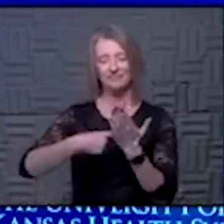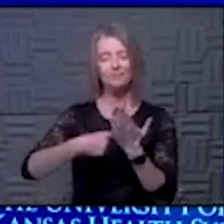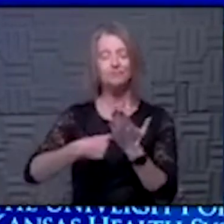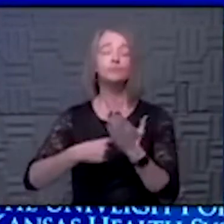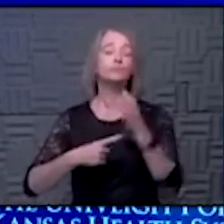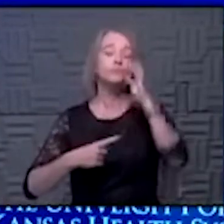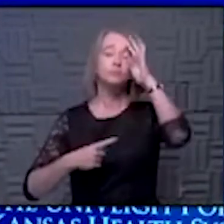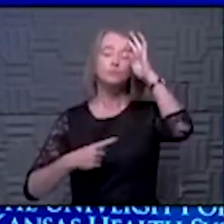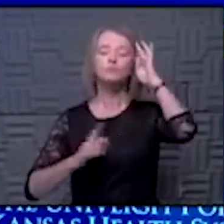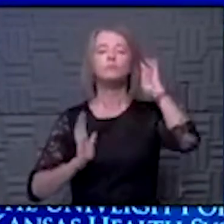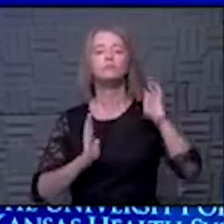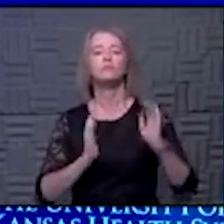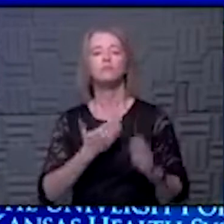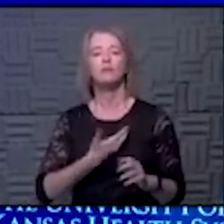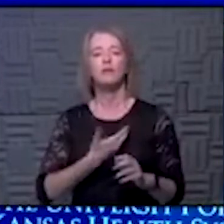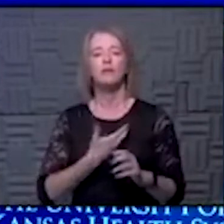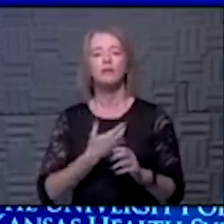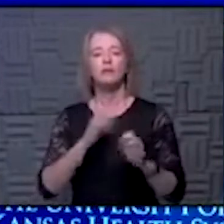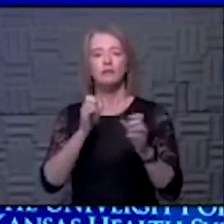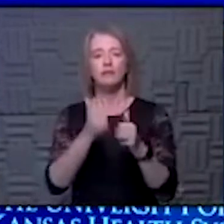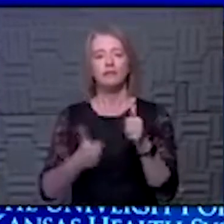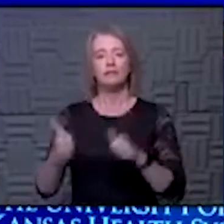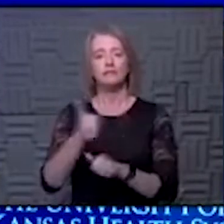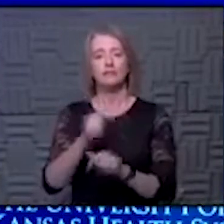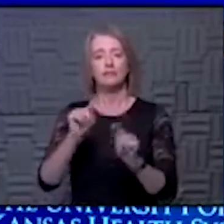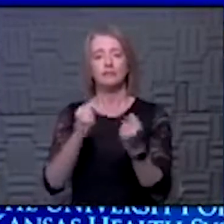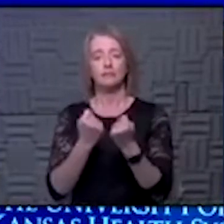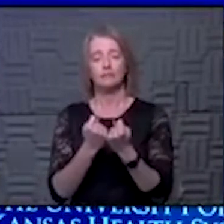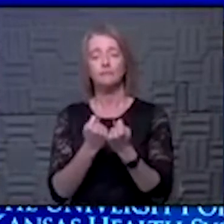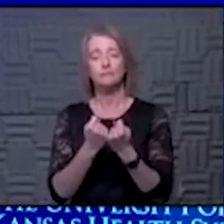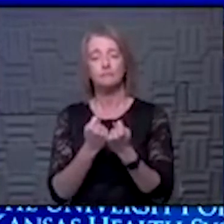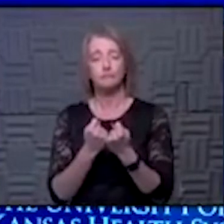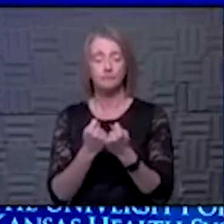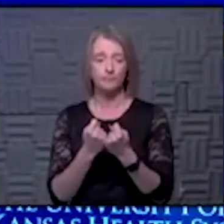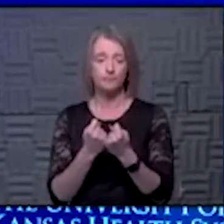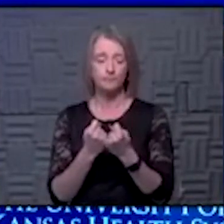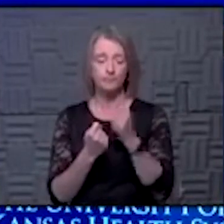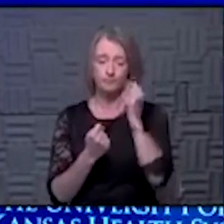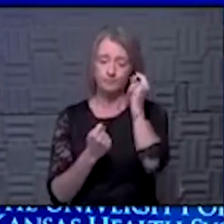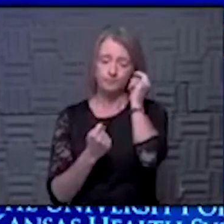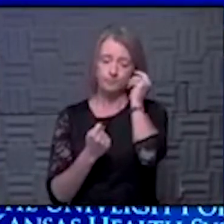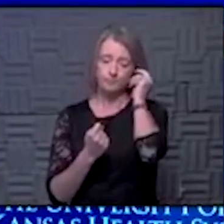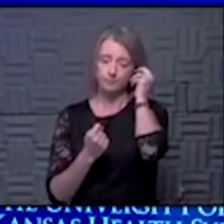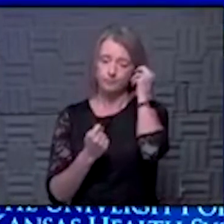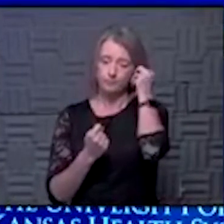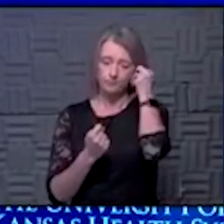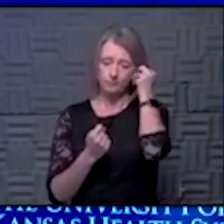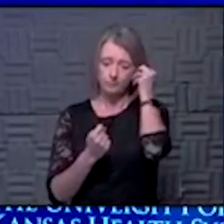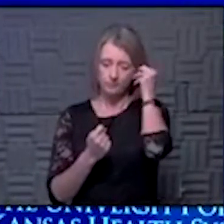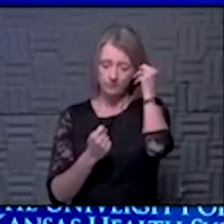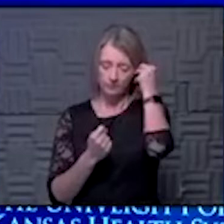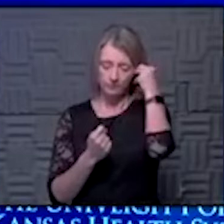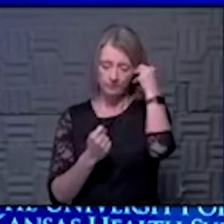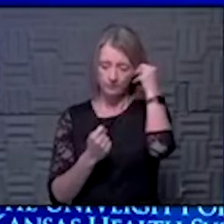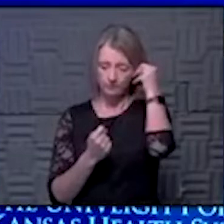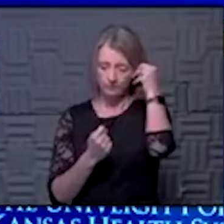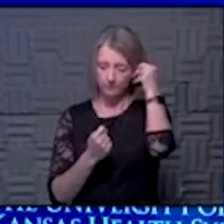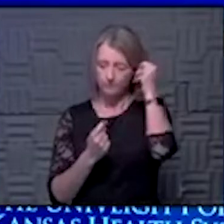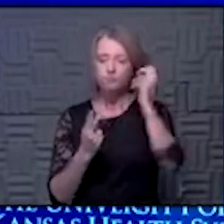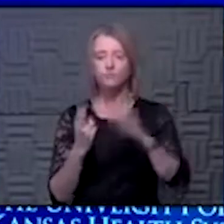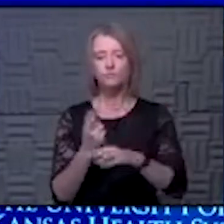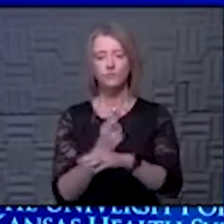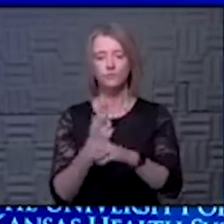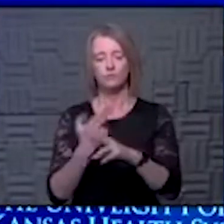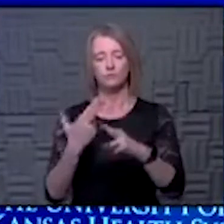know, our executive team has benefited greatly from using fun facts every